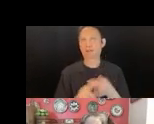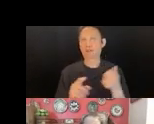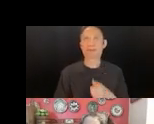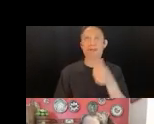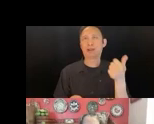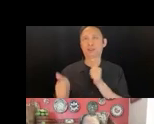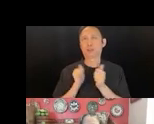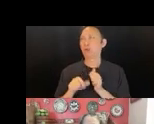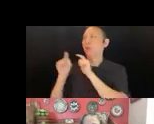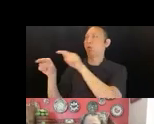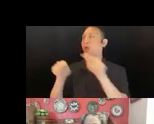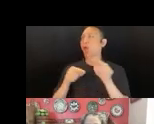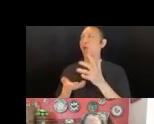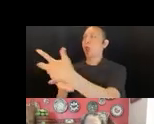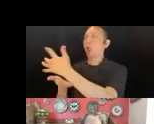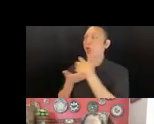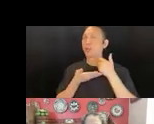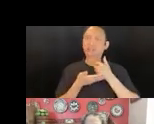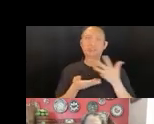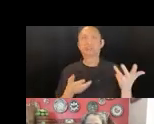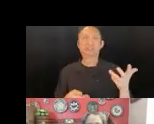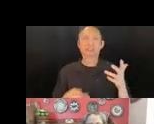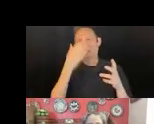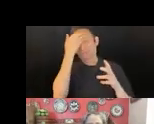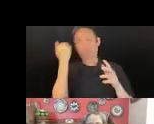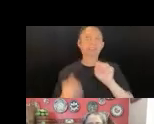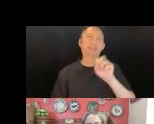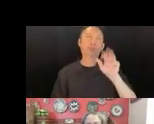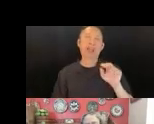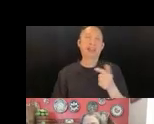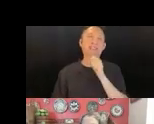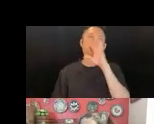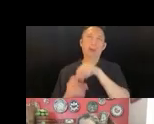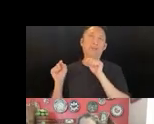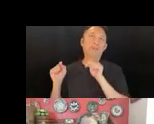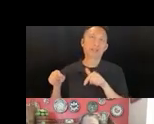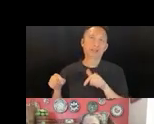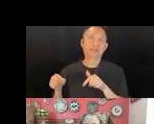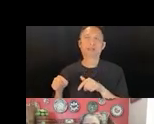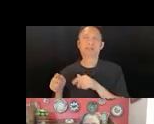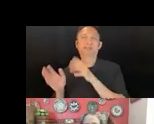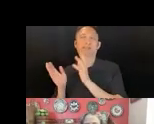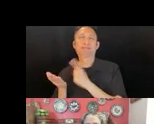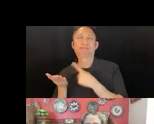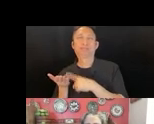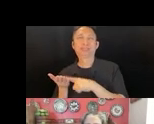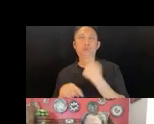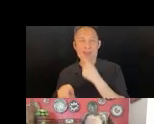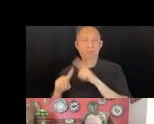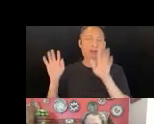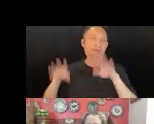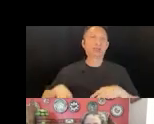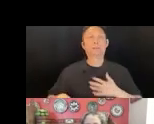anyway, swag's outside the scope of the class. Just time, right? So, but the thing is